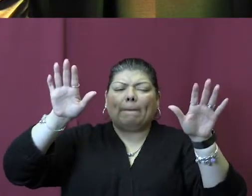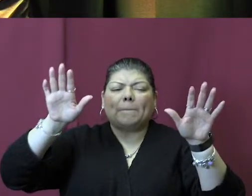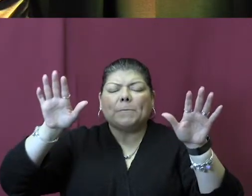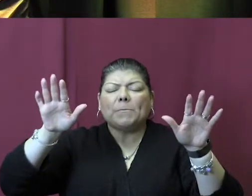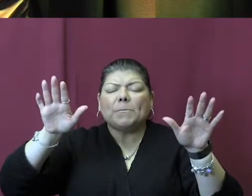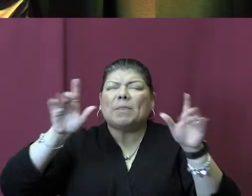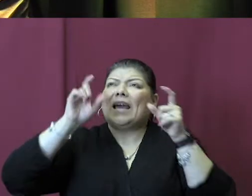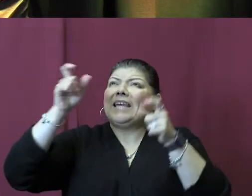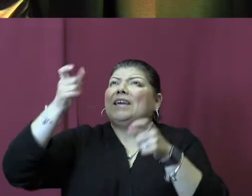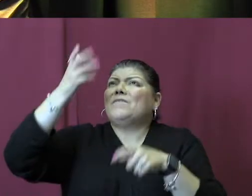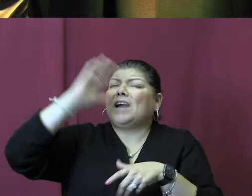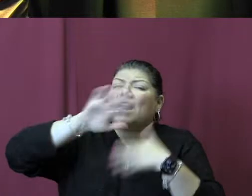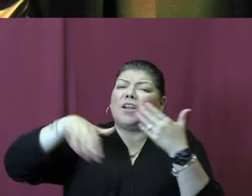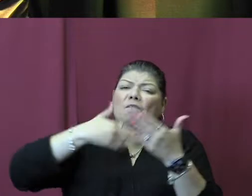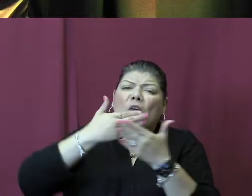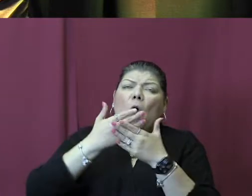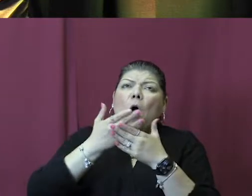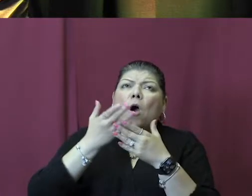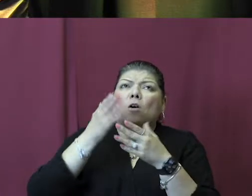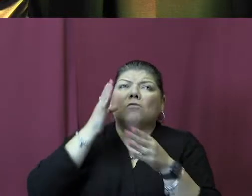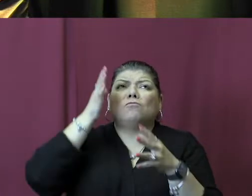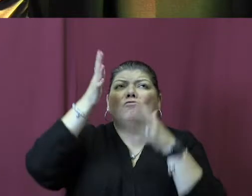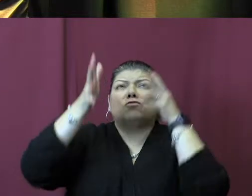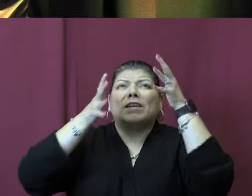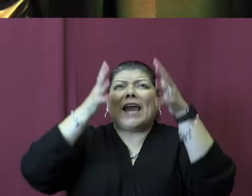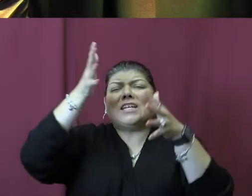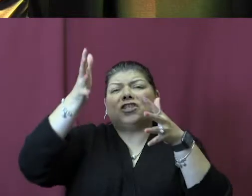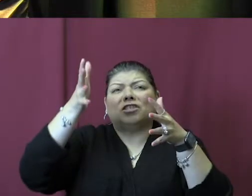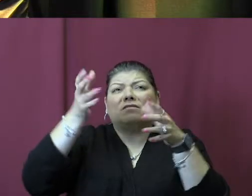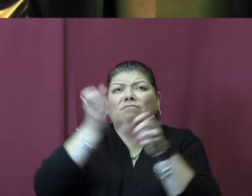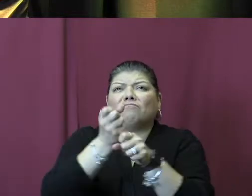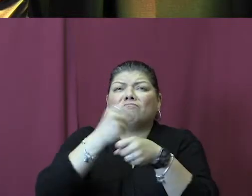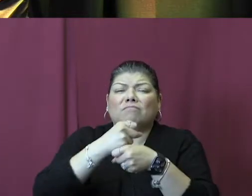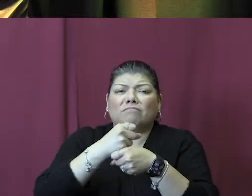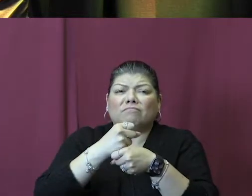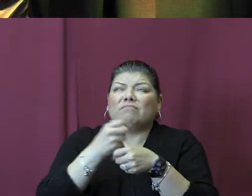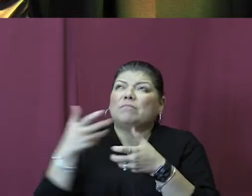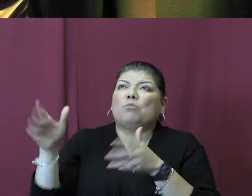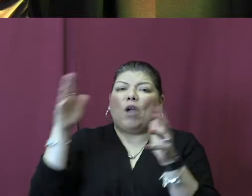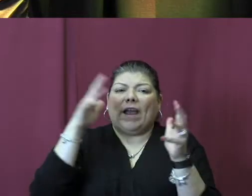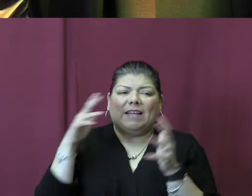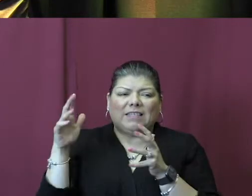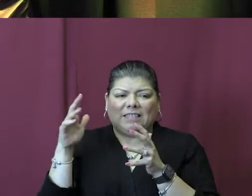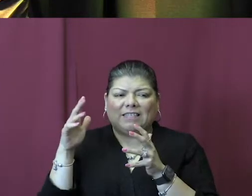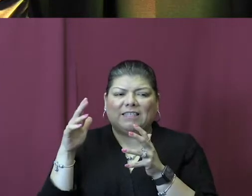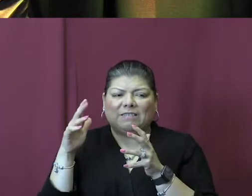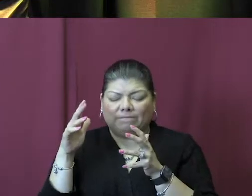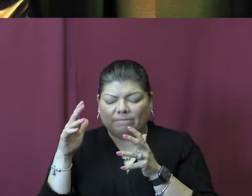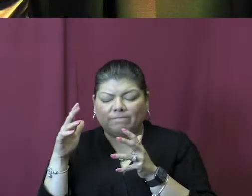and give the God of all creation some praise.